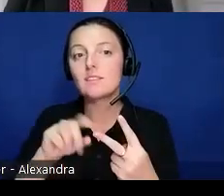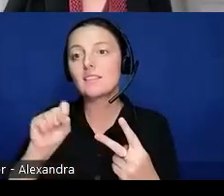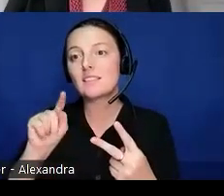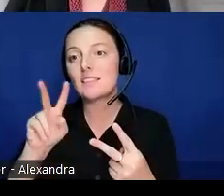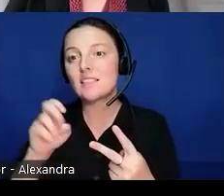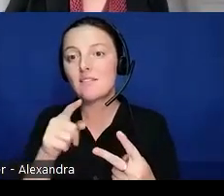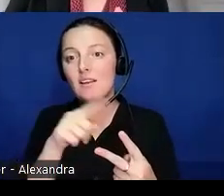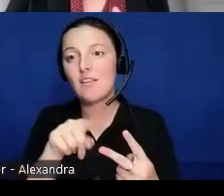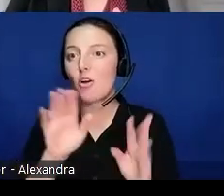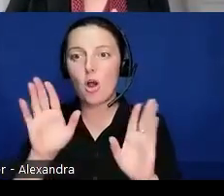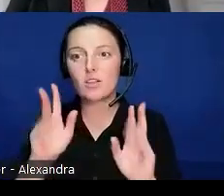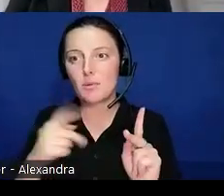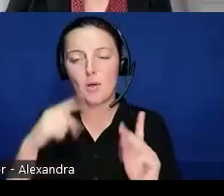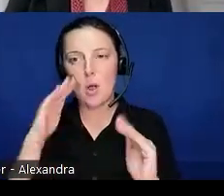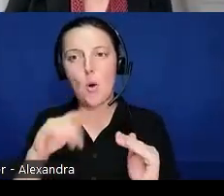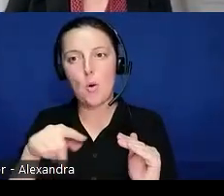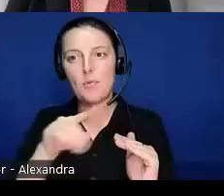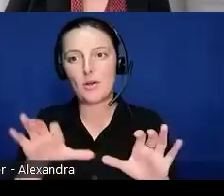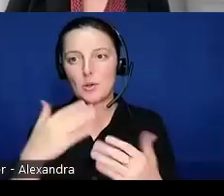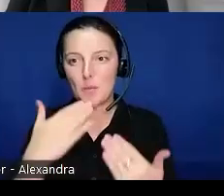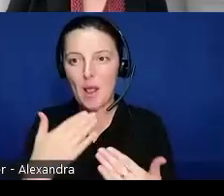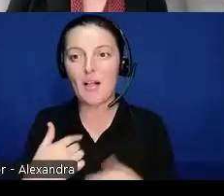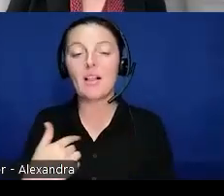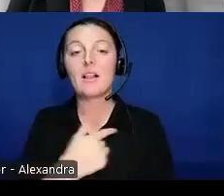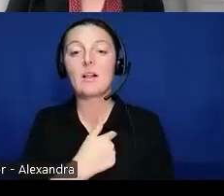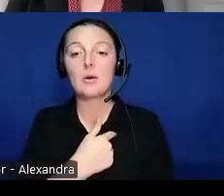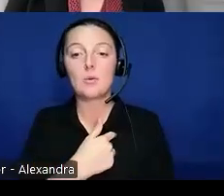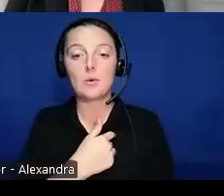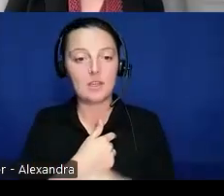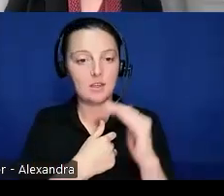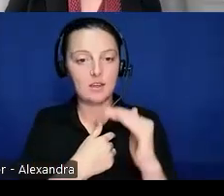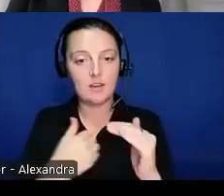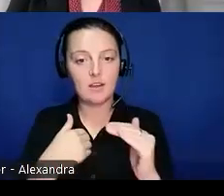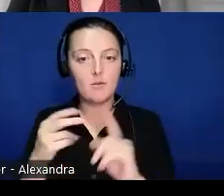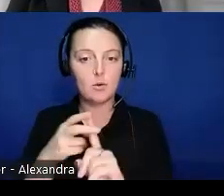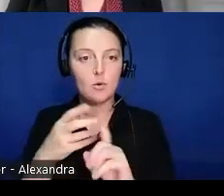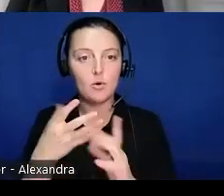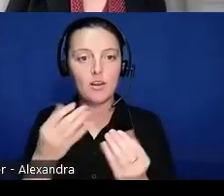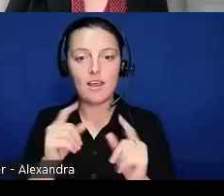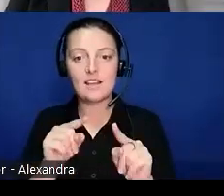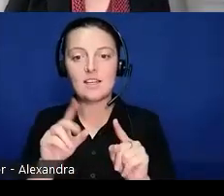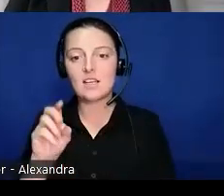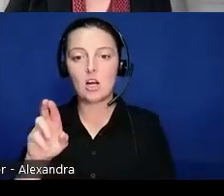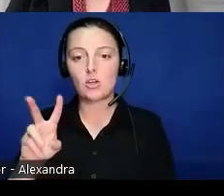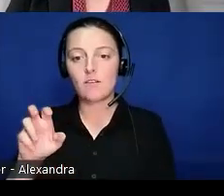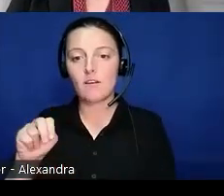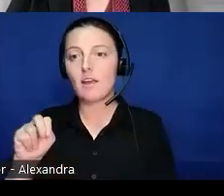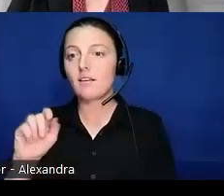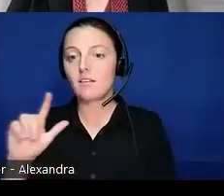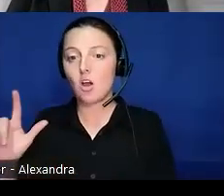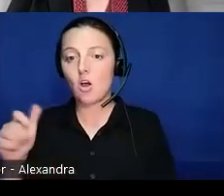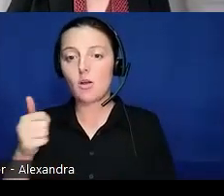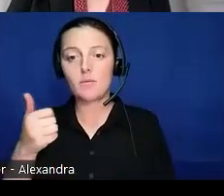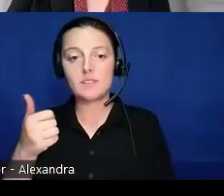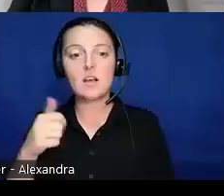well. We were recruited in attending Dr. Lois Van Tall, who is a family physician